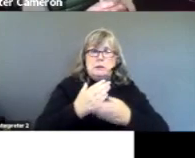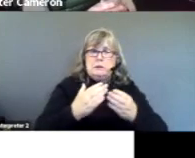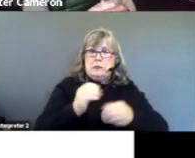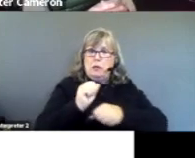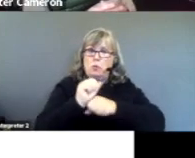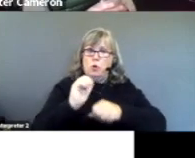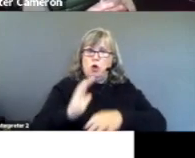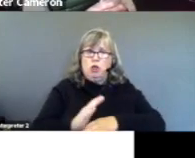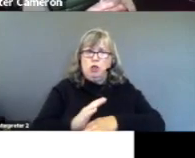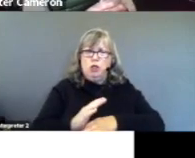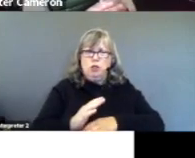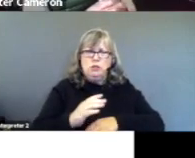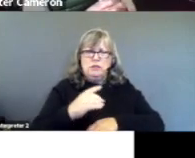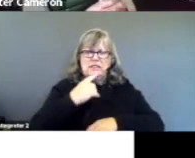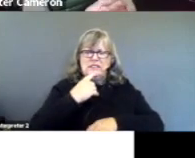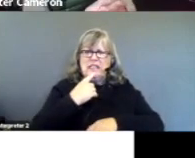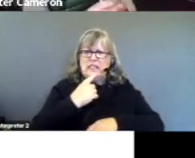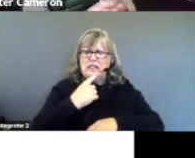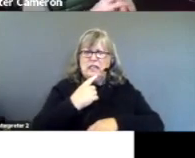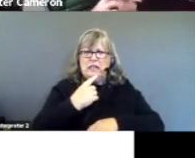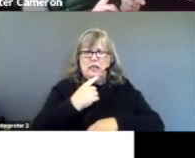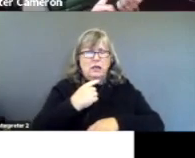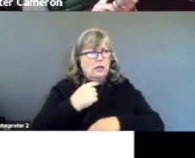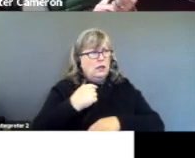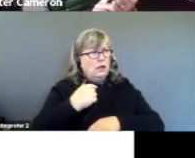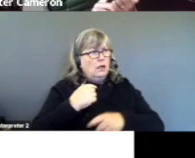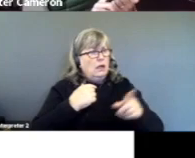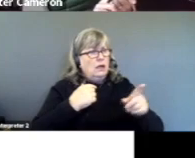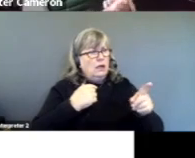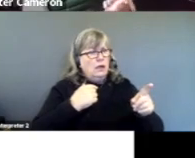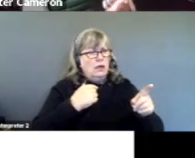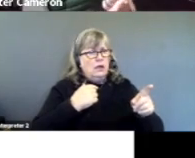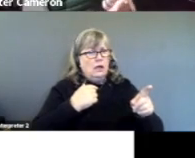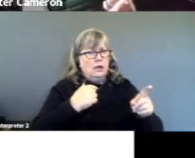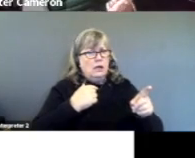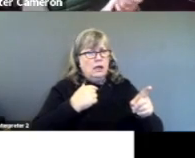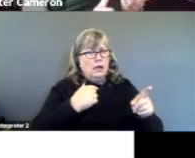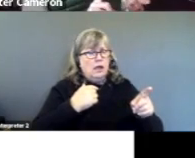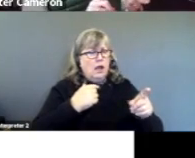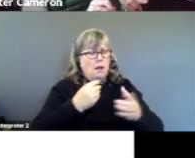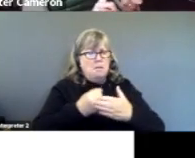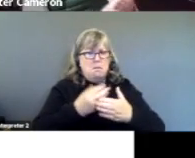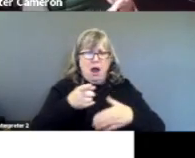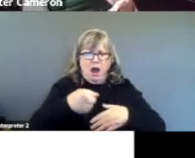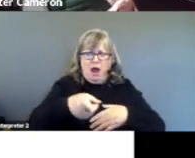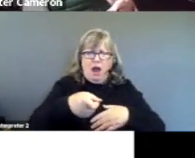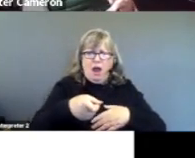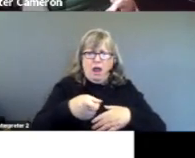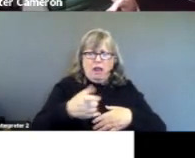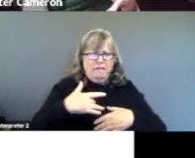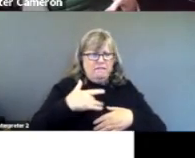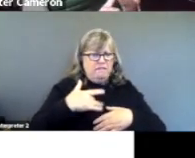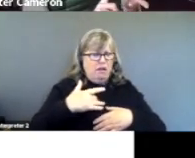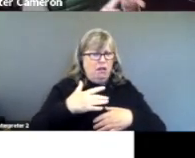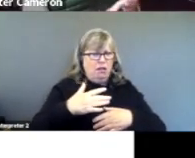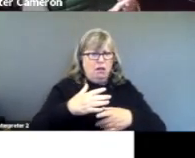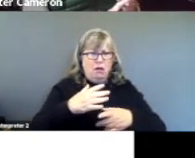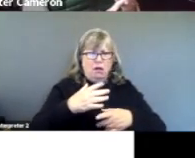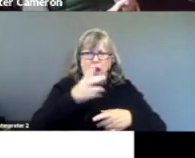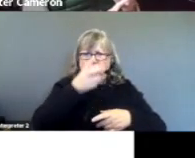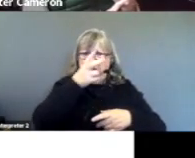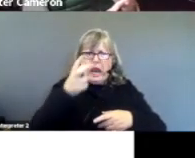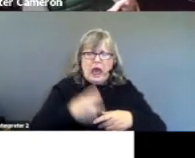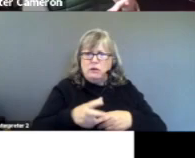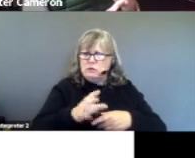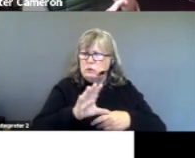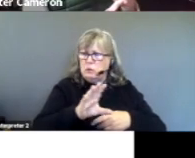know, why should we buy? We feel that we're getting poor quality product, we're paying high prices. Why don't we start our own